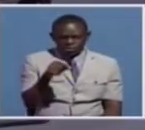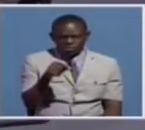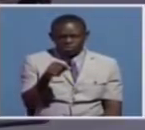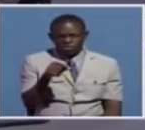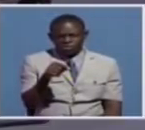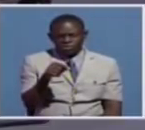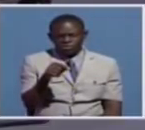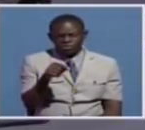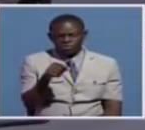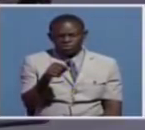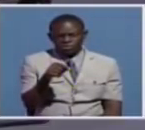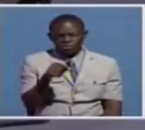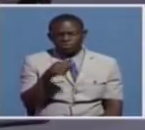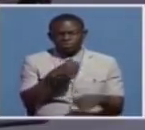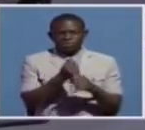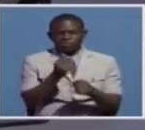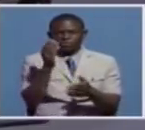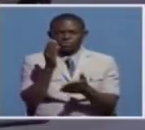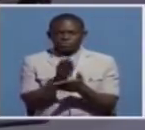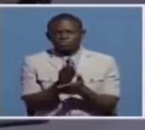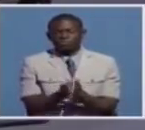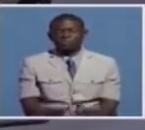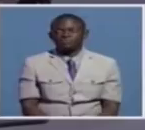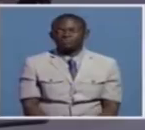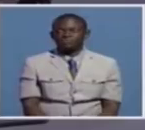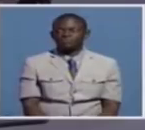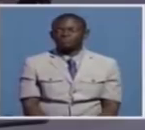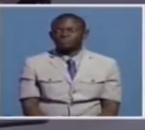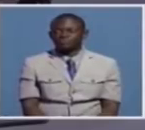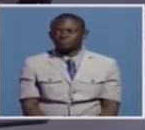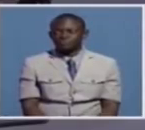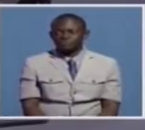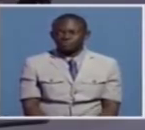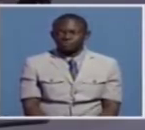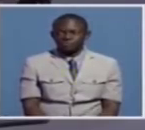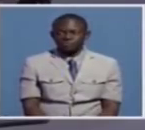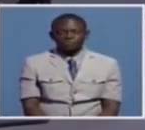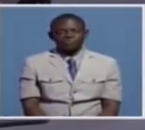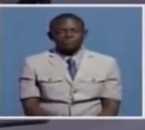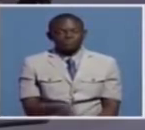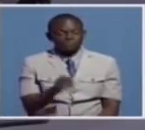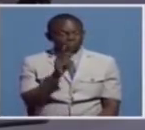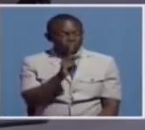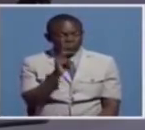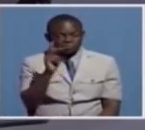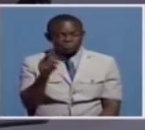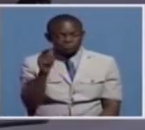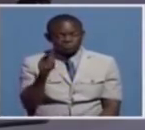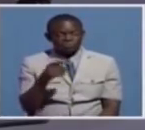was stopped. How did you feel as a family? And you say he was affected. You as a